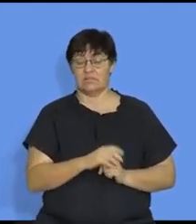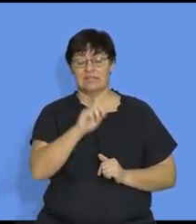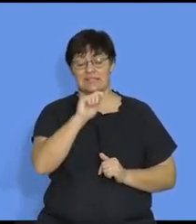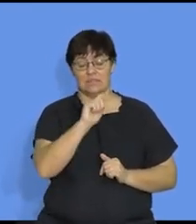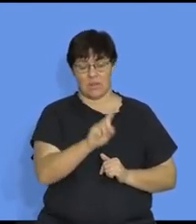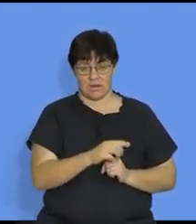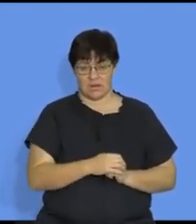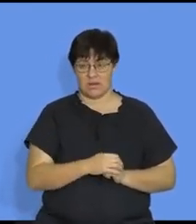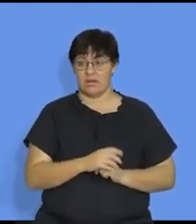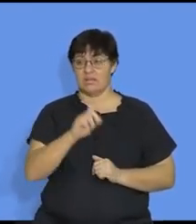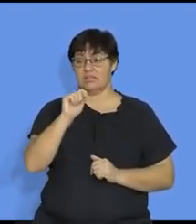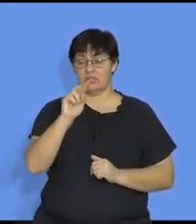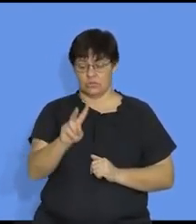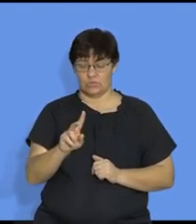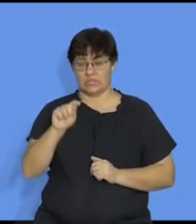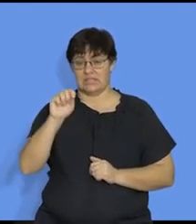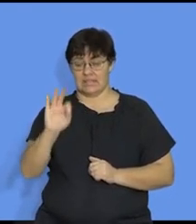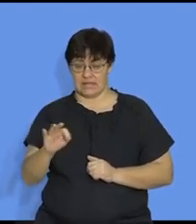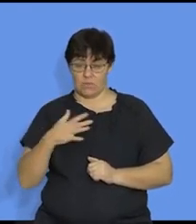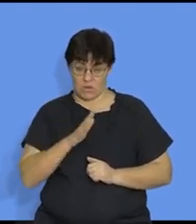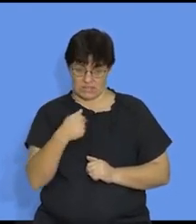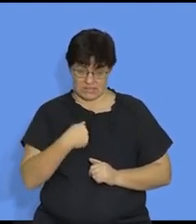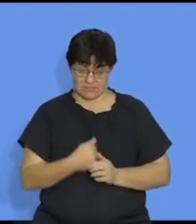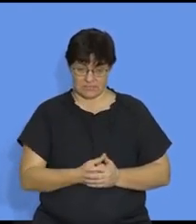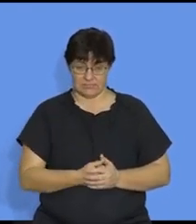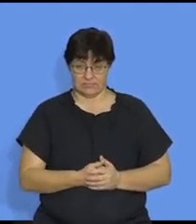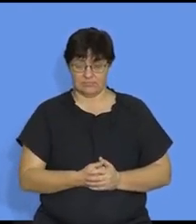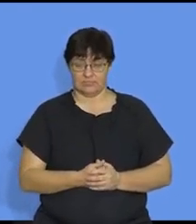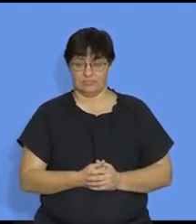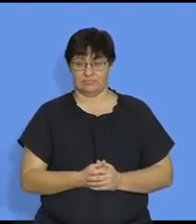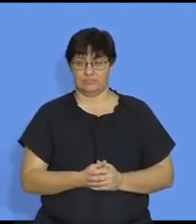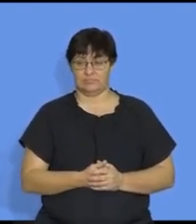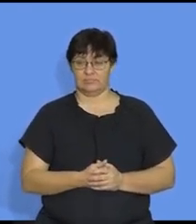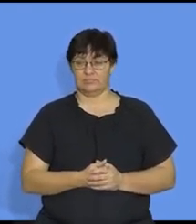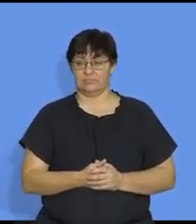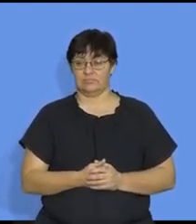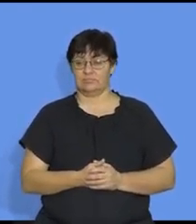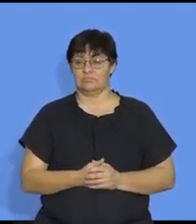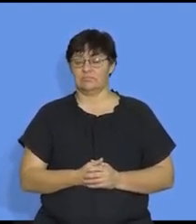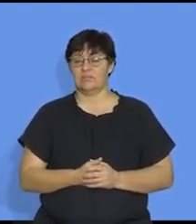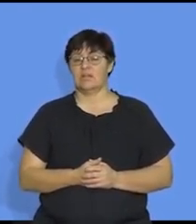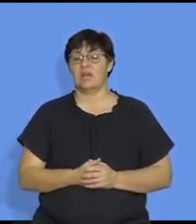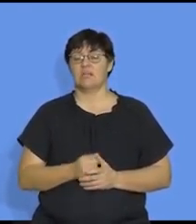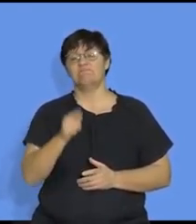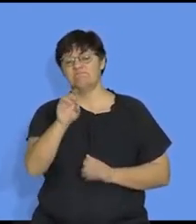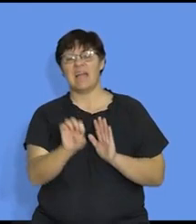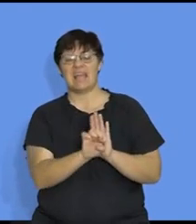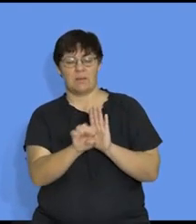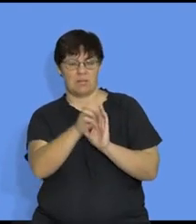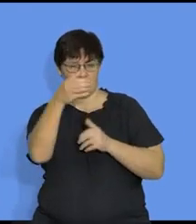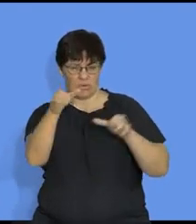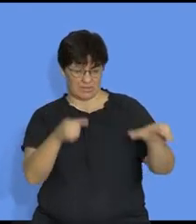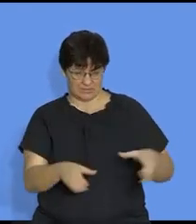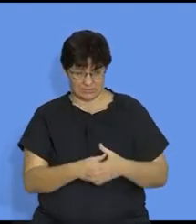I need T1, T2, and T3. Let's just break down this